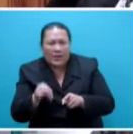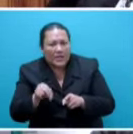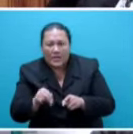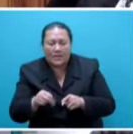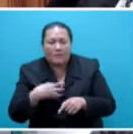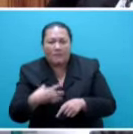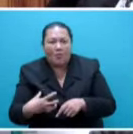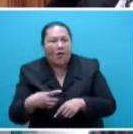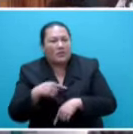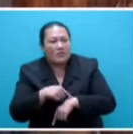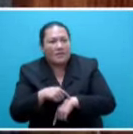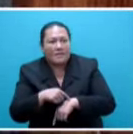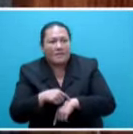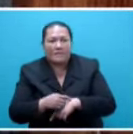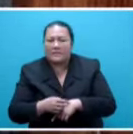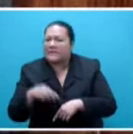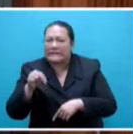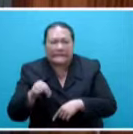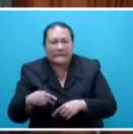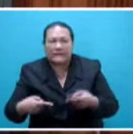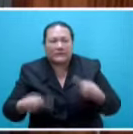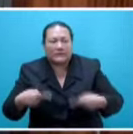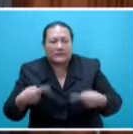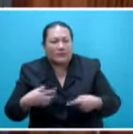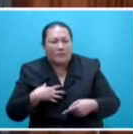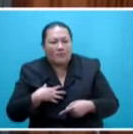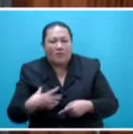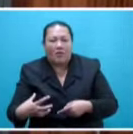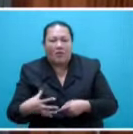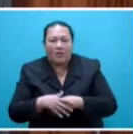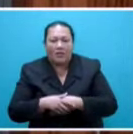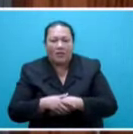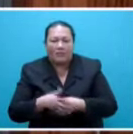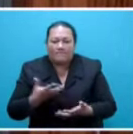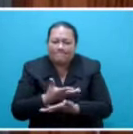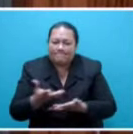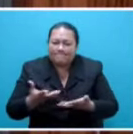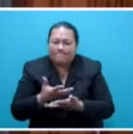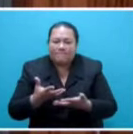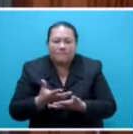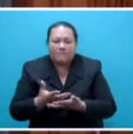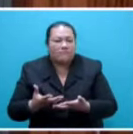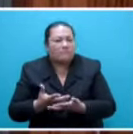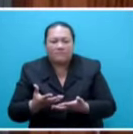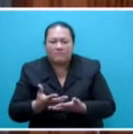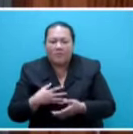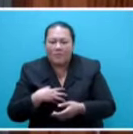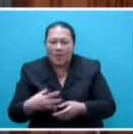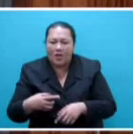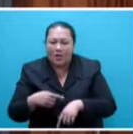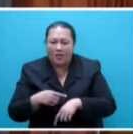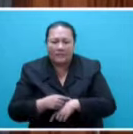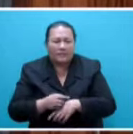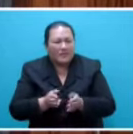51. We should debate them. They've been consulted widely, and this is going to need time. And these sittings that are here before